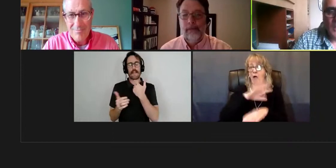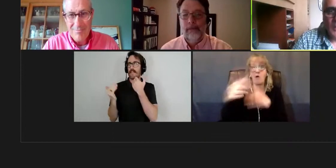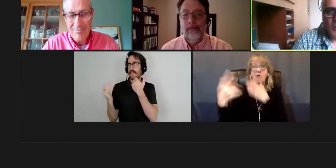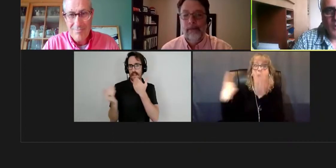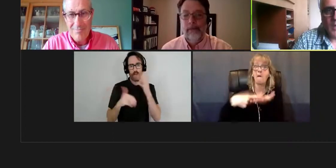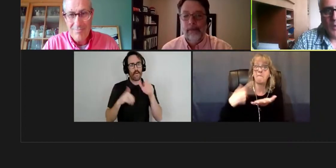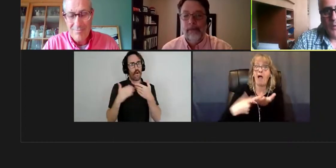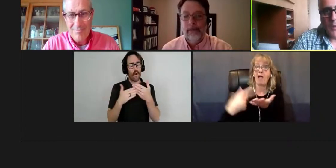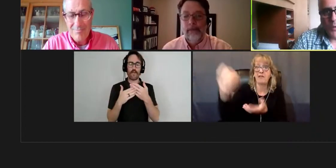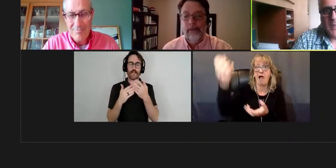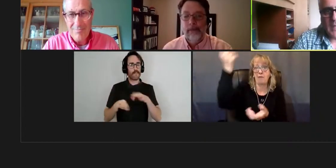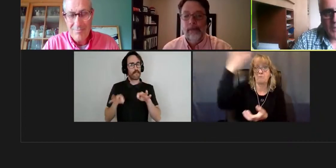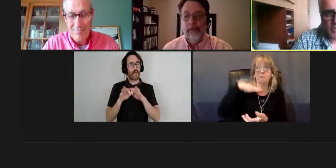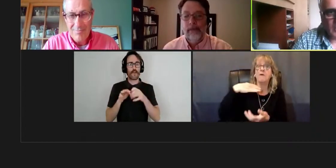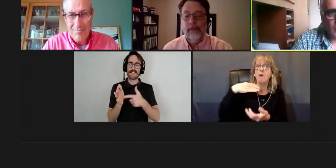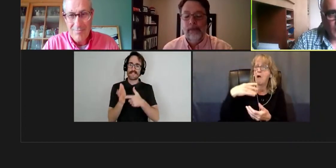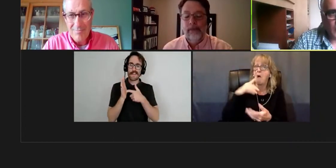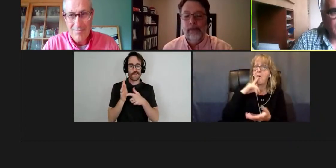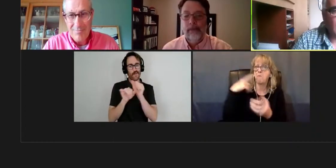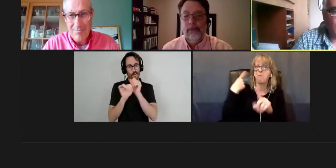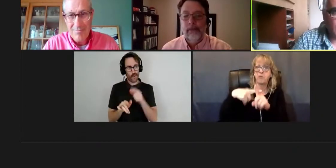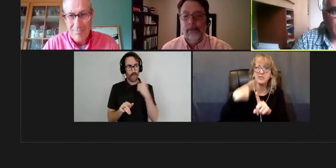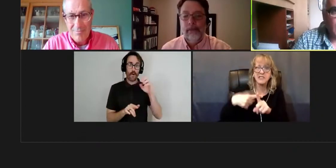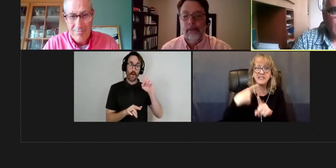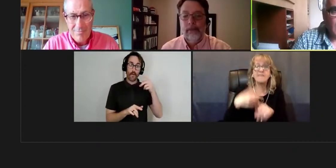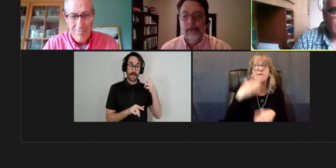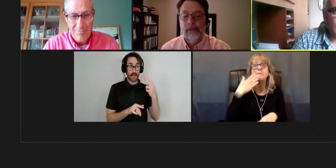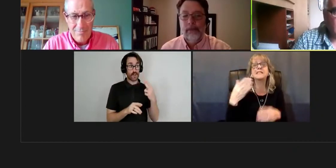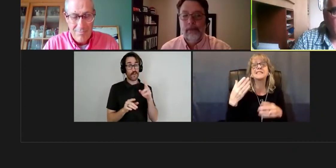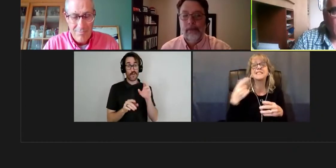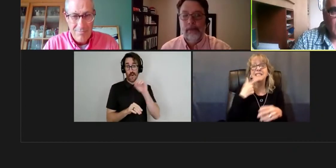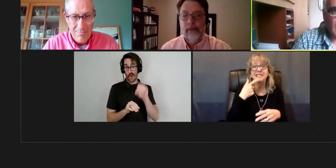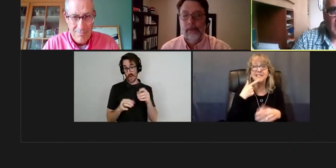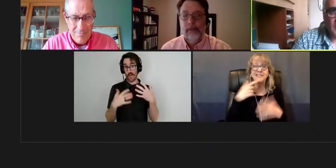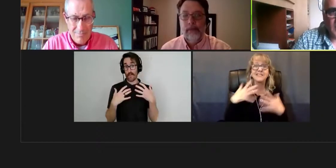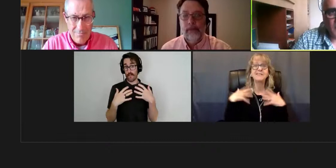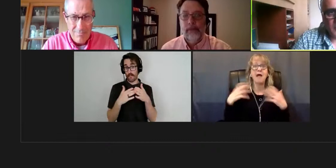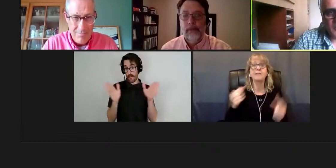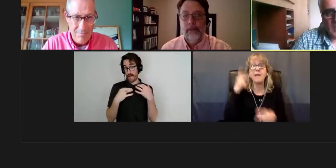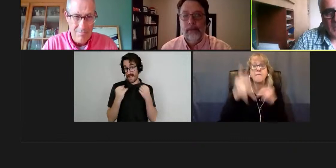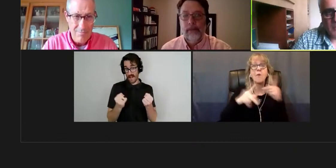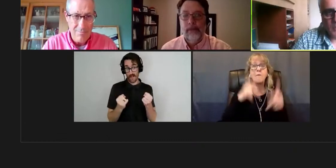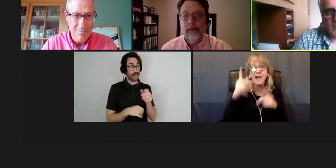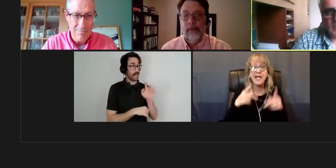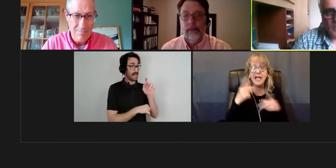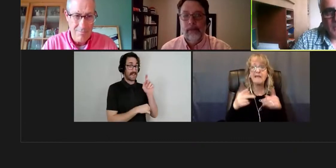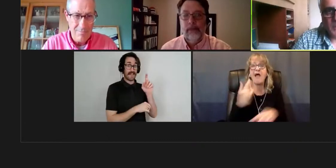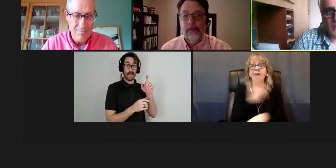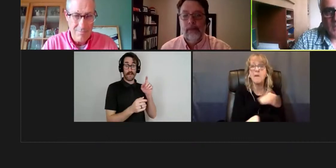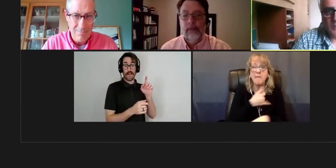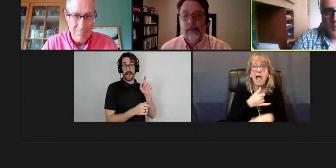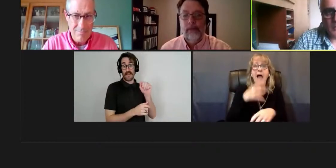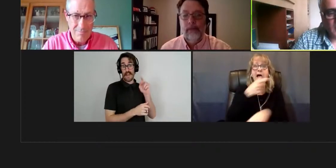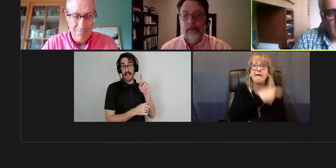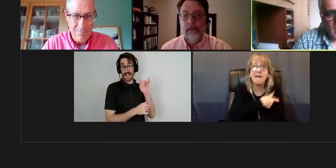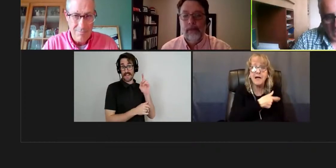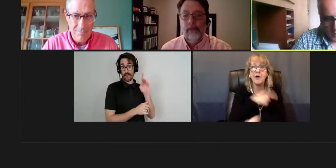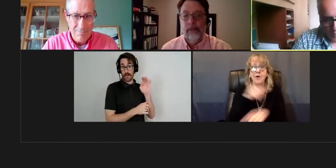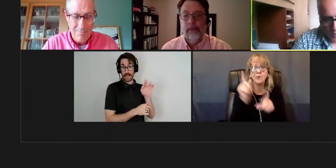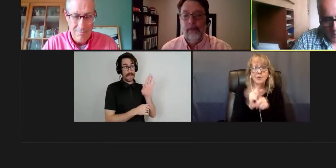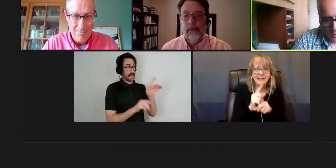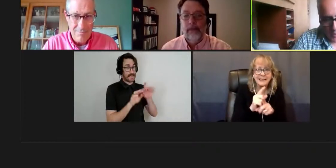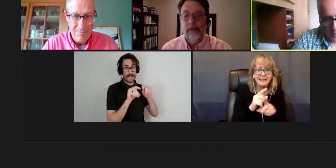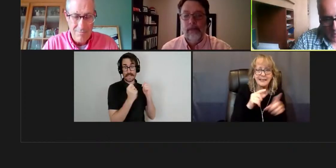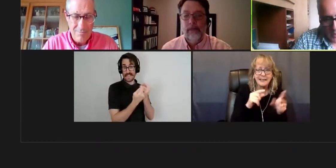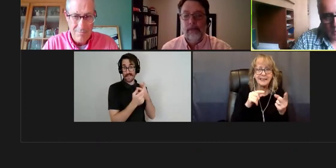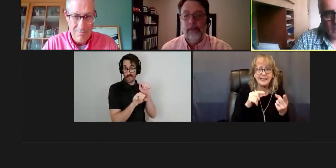worker, for our OPH, and of course our Tony DeMonte and his team from the Community Protective Service. I just